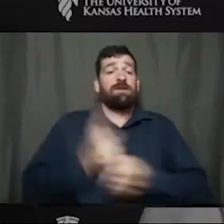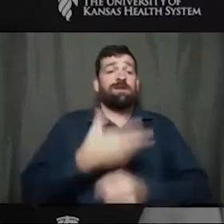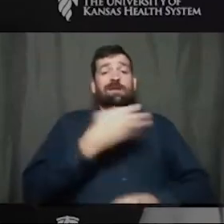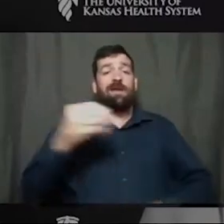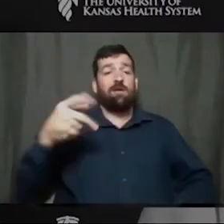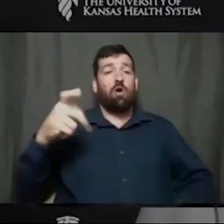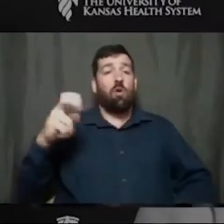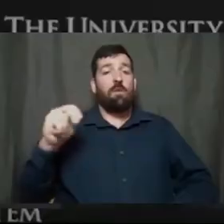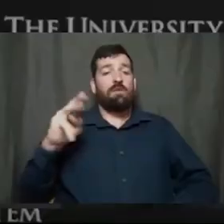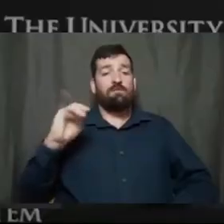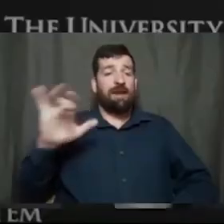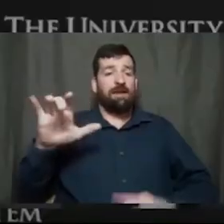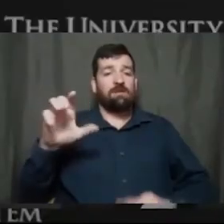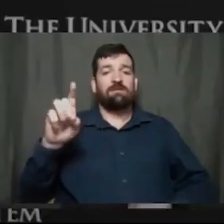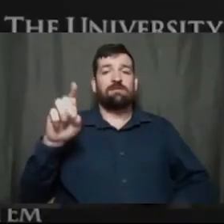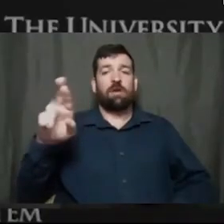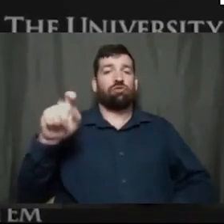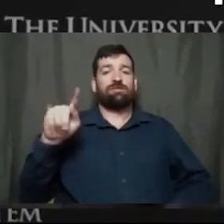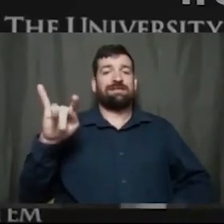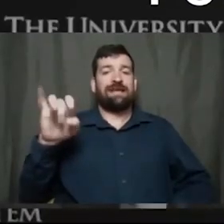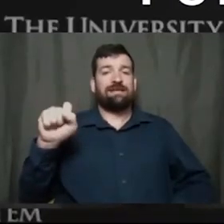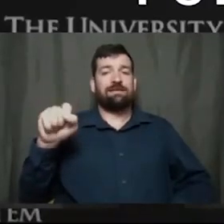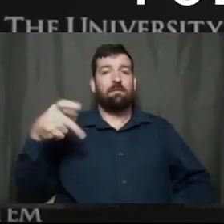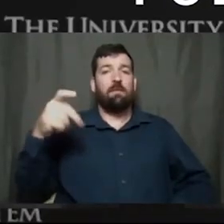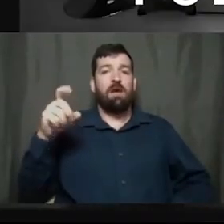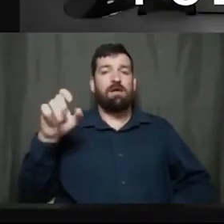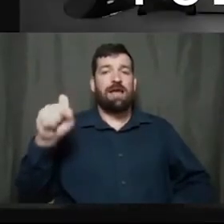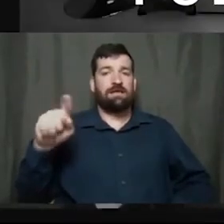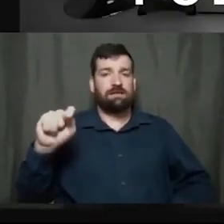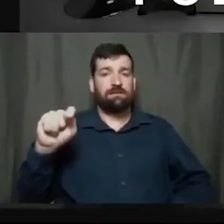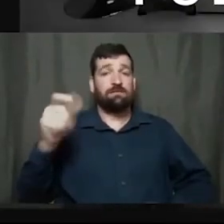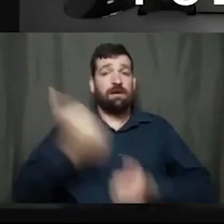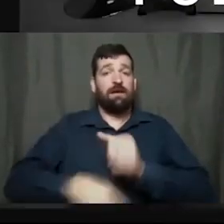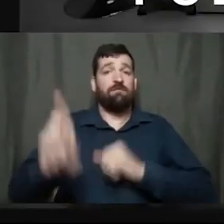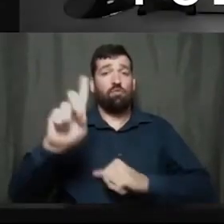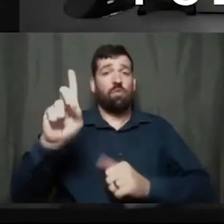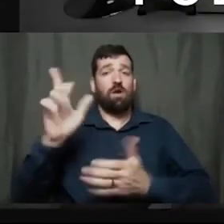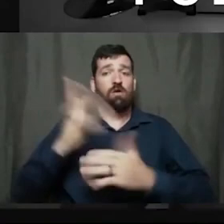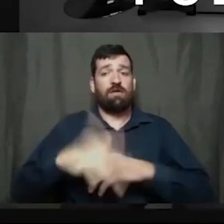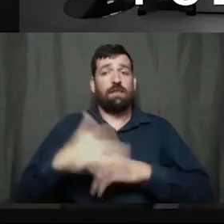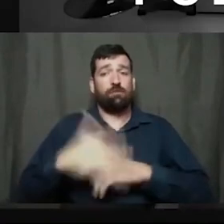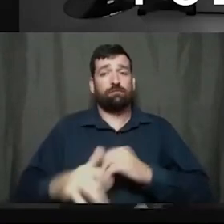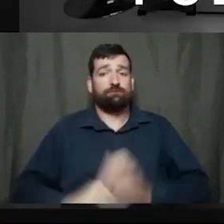with dr steid's podcasts now everywhere podcasts are available